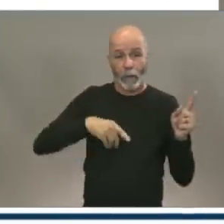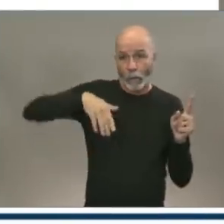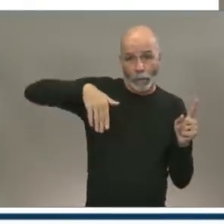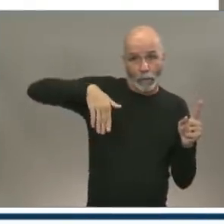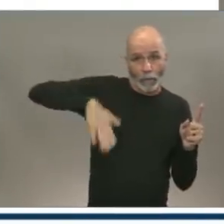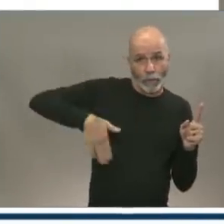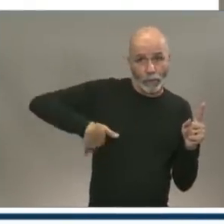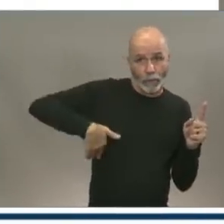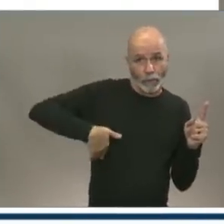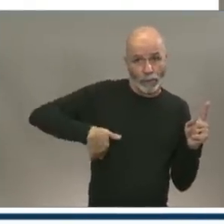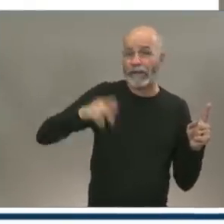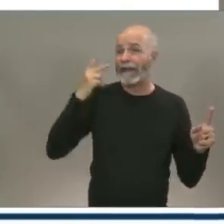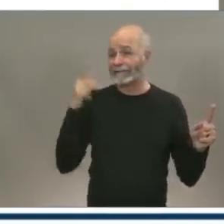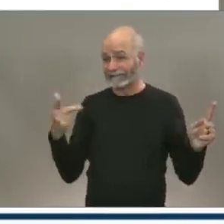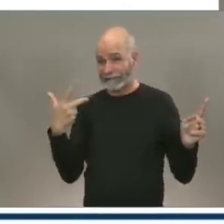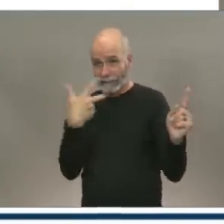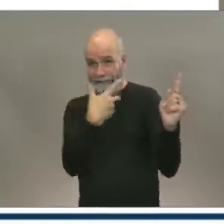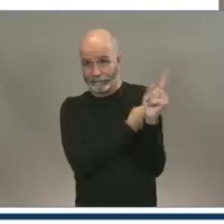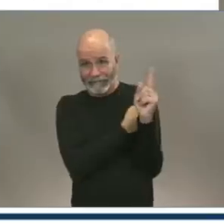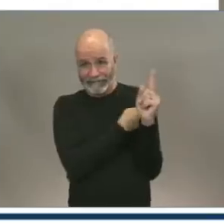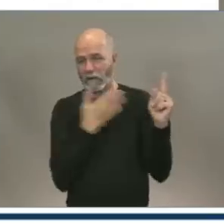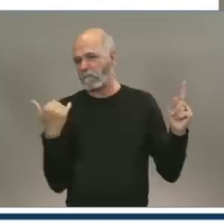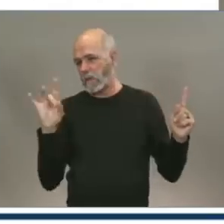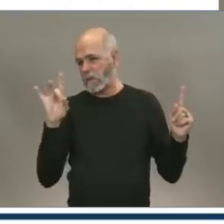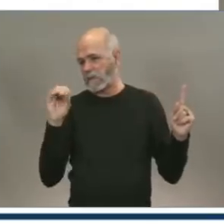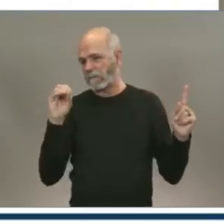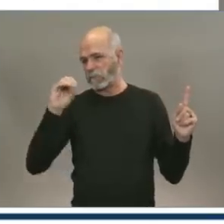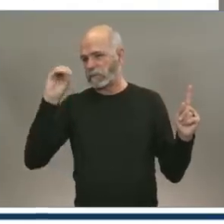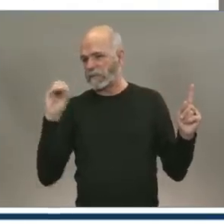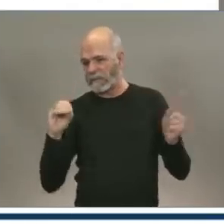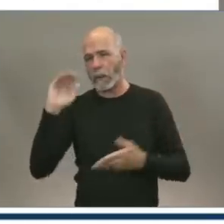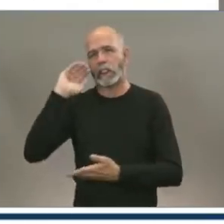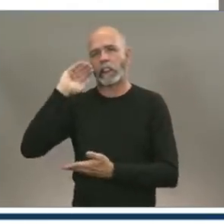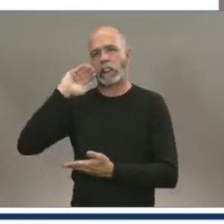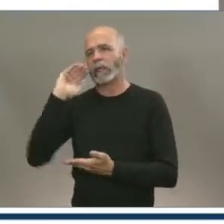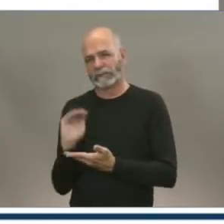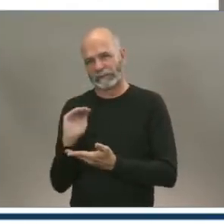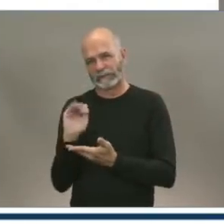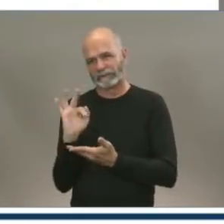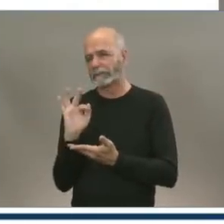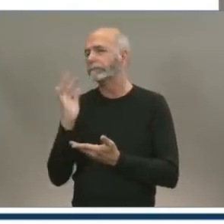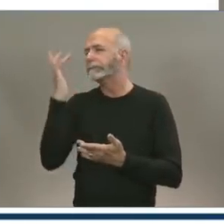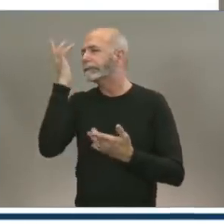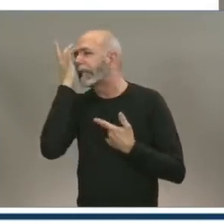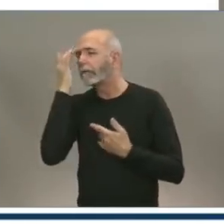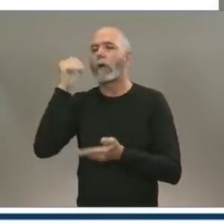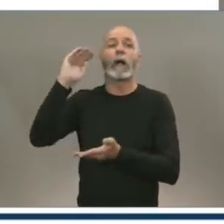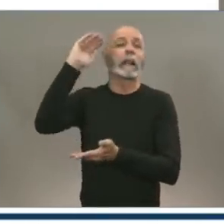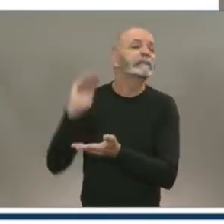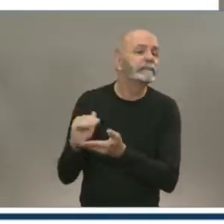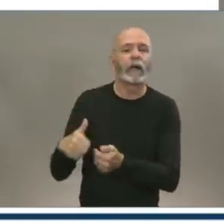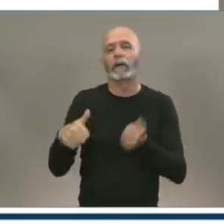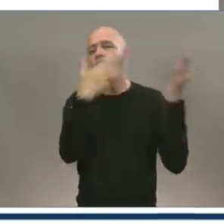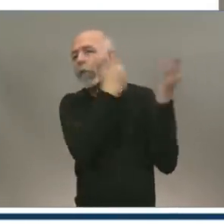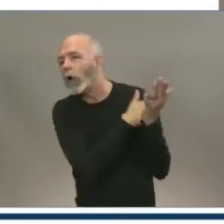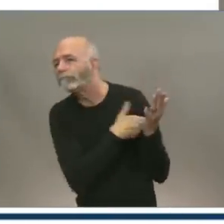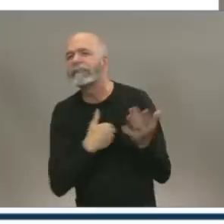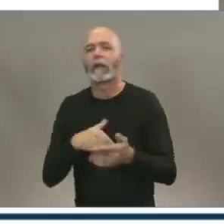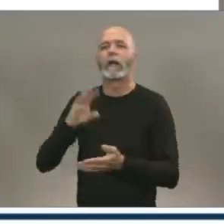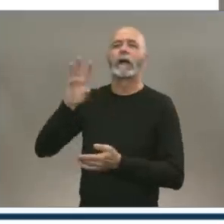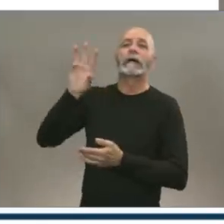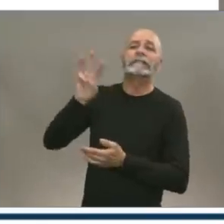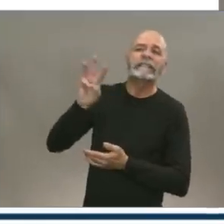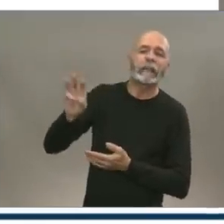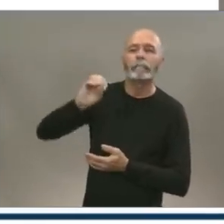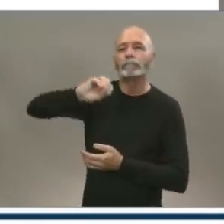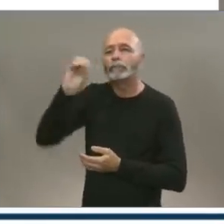less likely to be hospitalized and 66% less likely to die as a result of the virus. And within